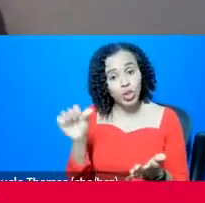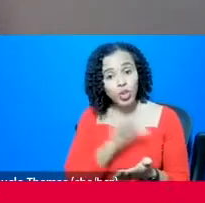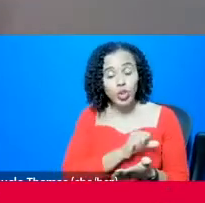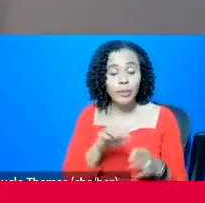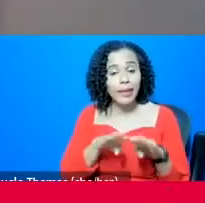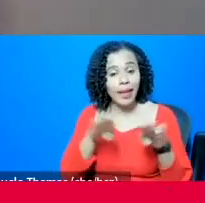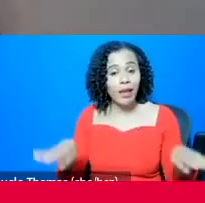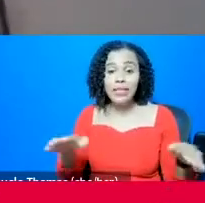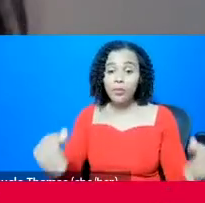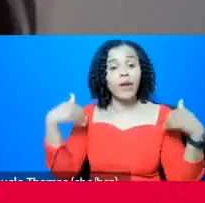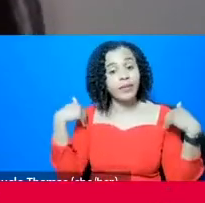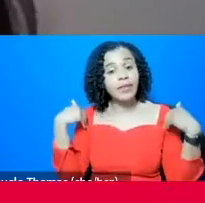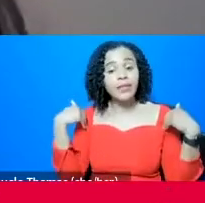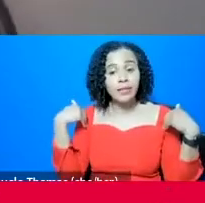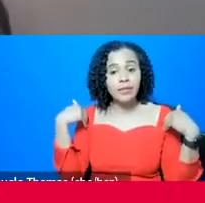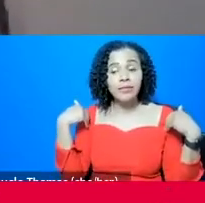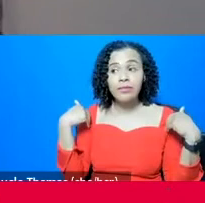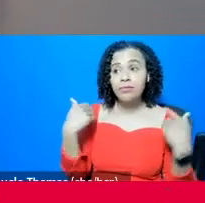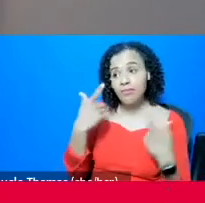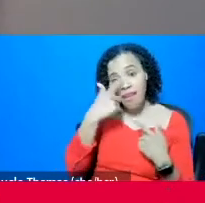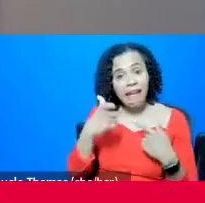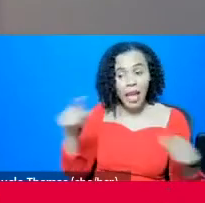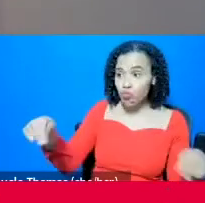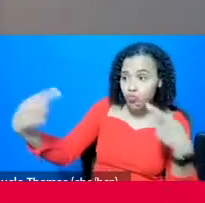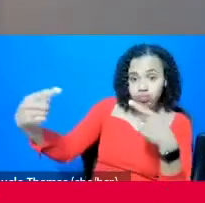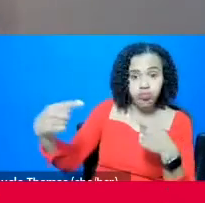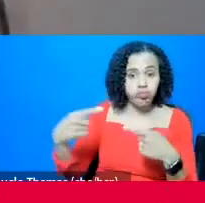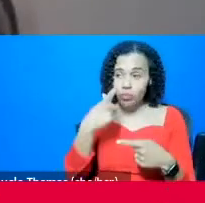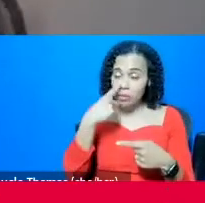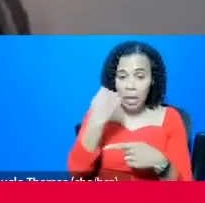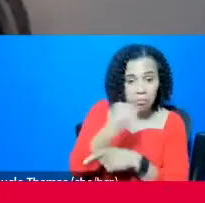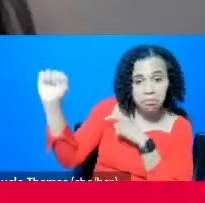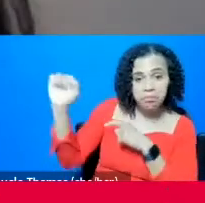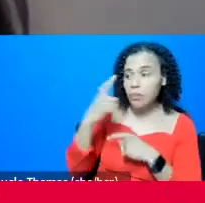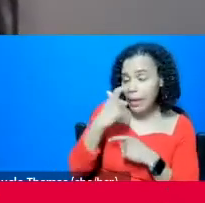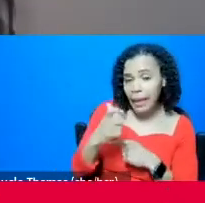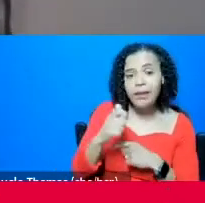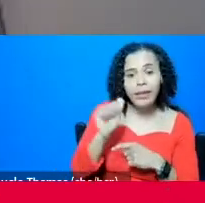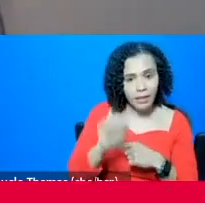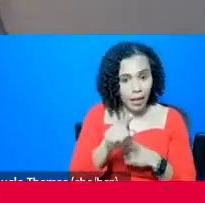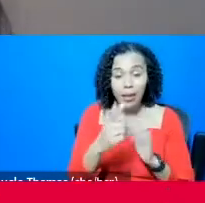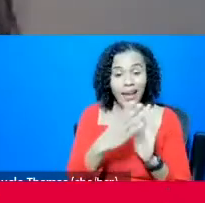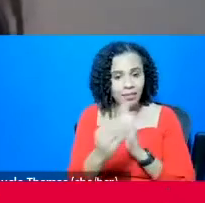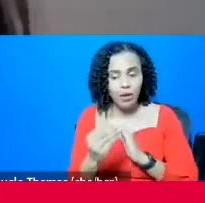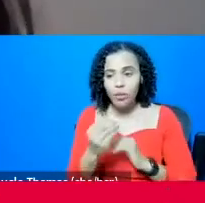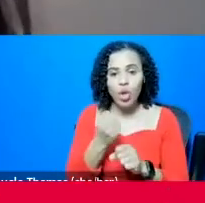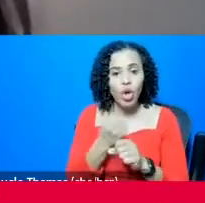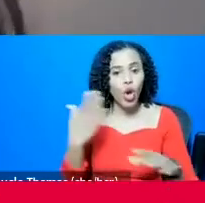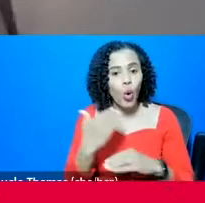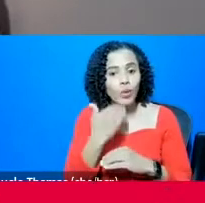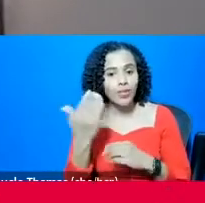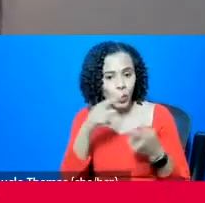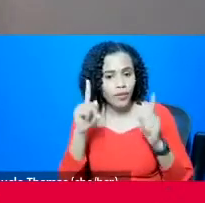language of radicalism. I feel like that is a very accurate statement, because in my experience, for example, even at Goldsmiths, without as much as I